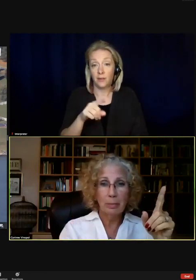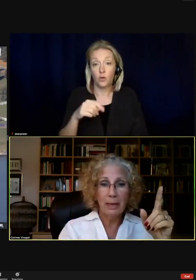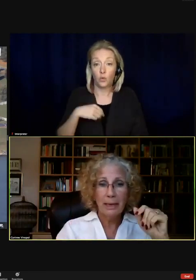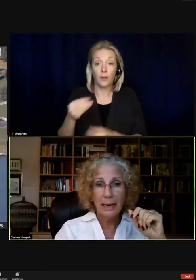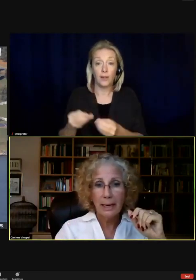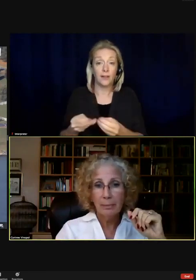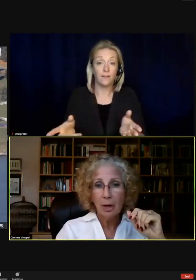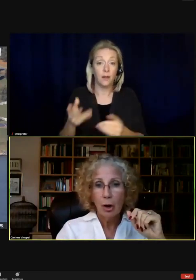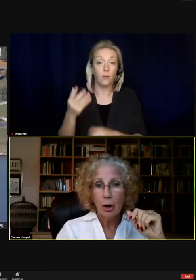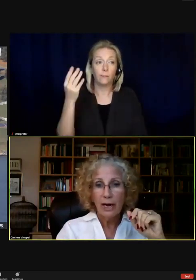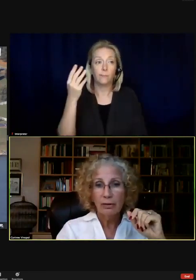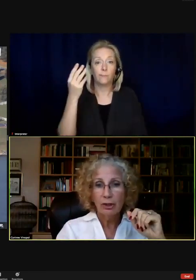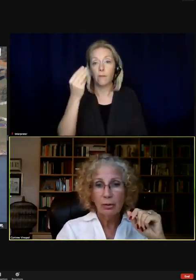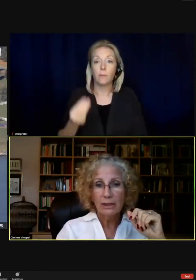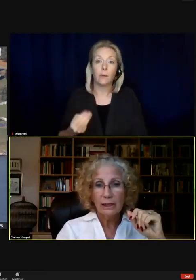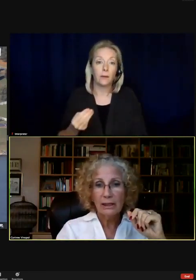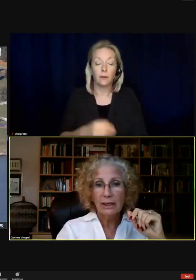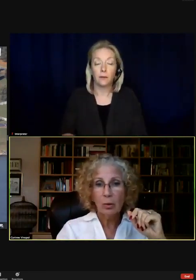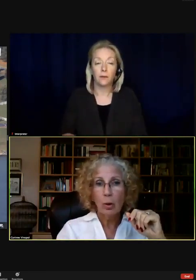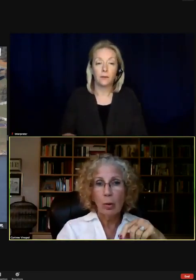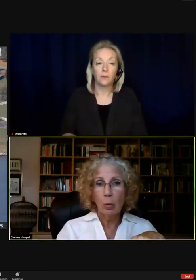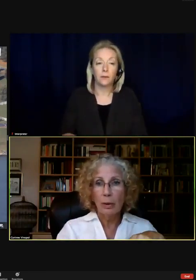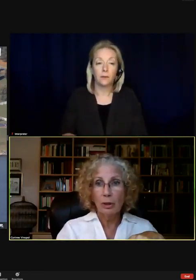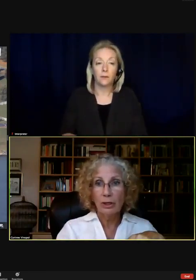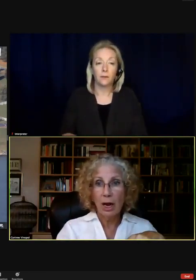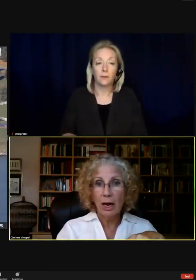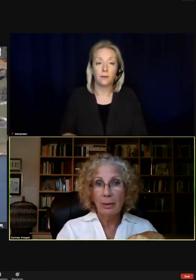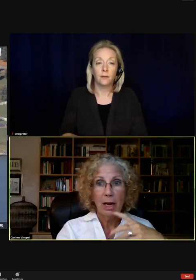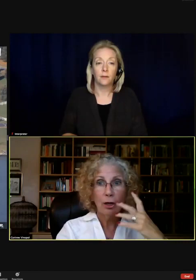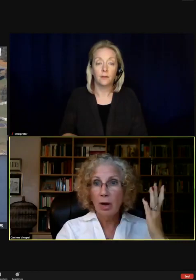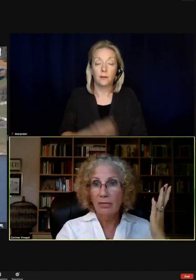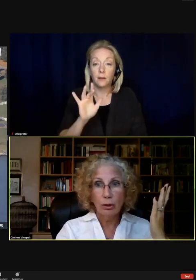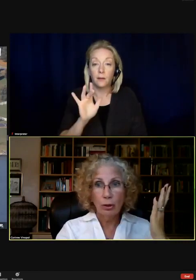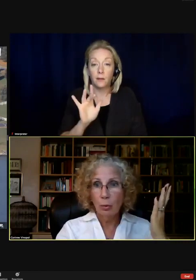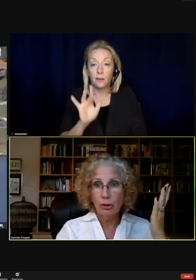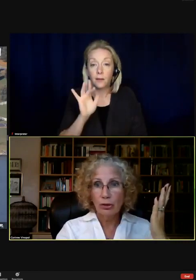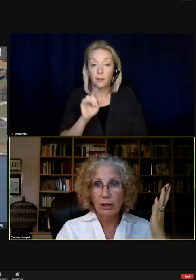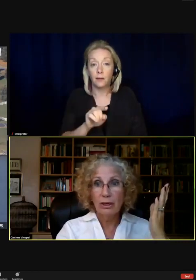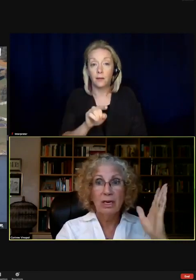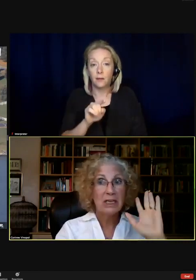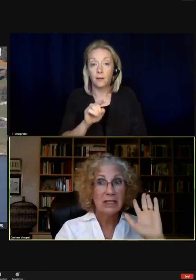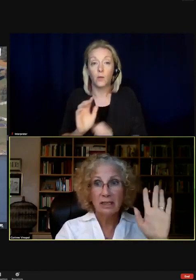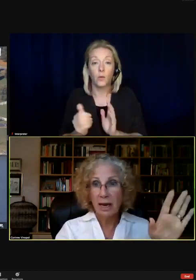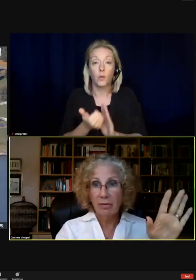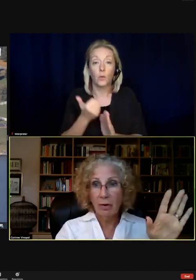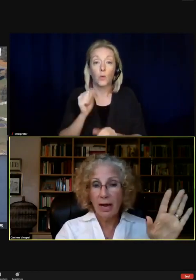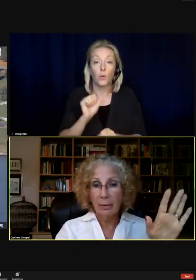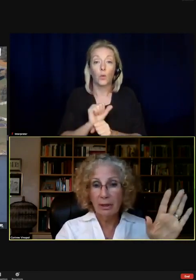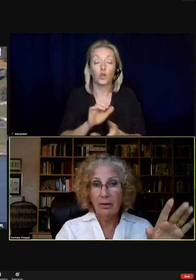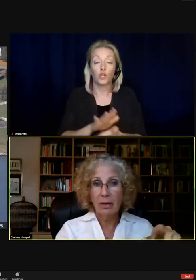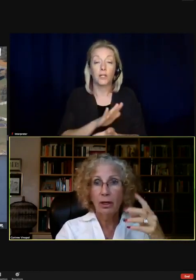on Monday. All you have to do is click one more time. You have a new worksheet,